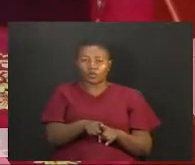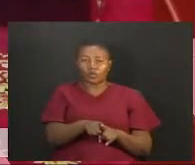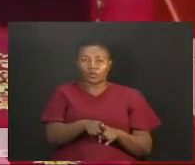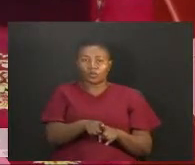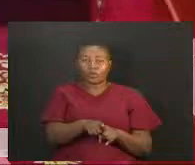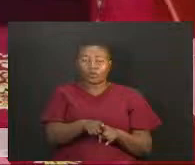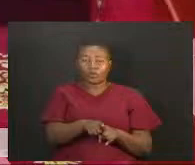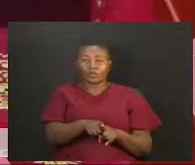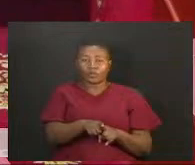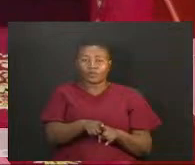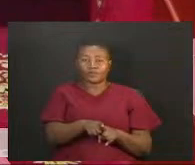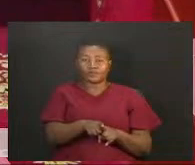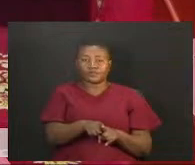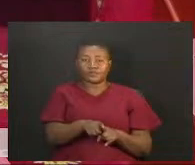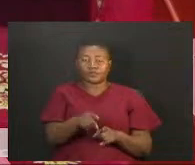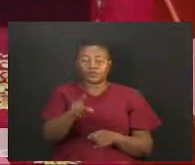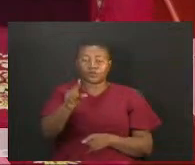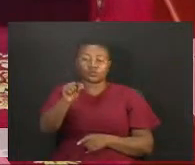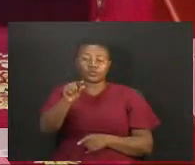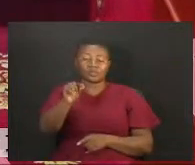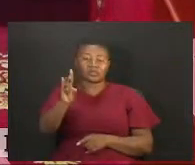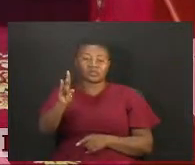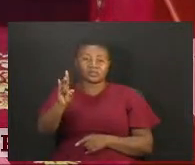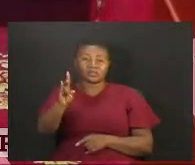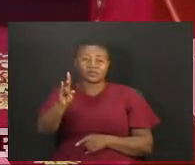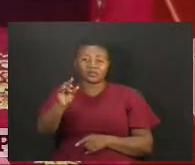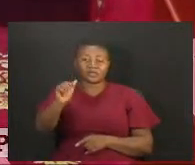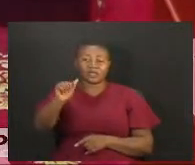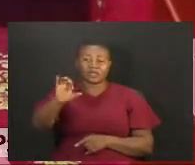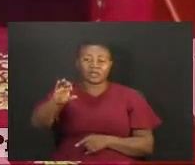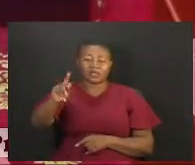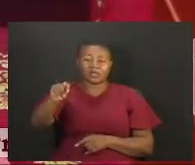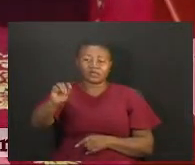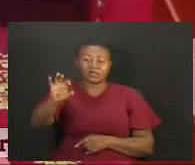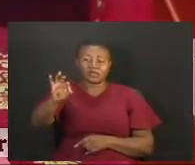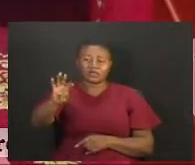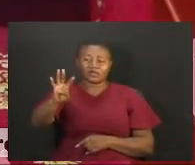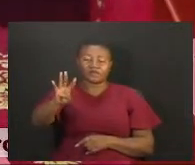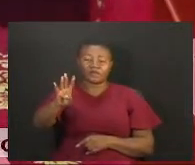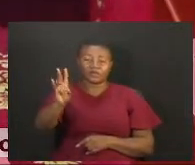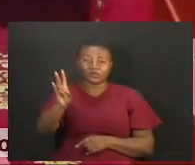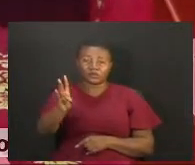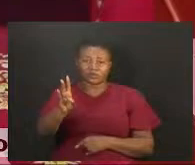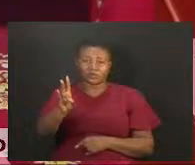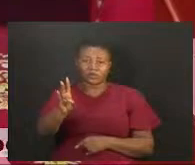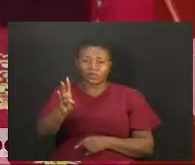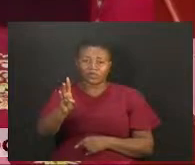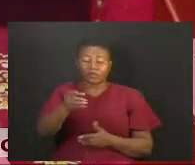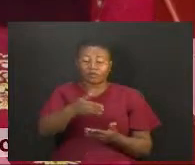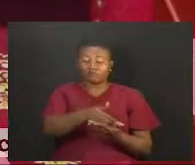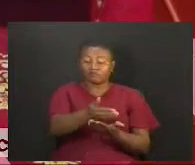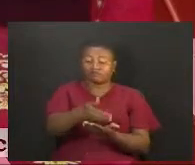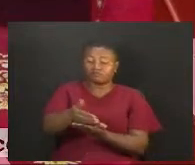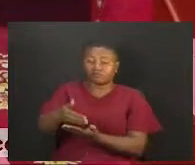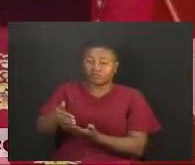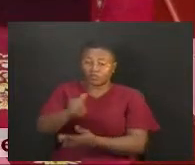and Realignment Act 2017, Act 947, the Ghana Procurement Authority